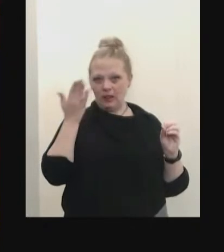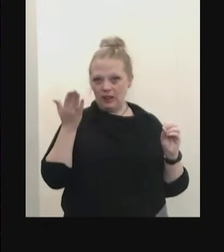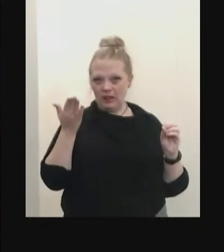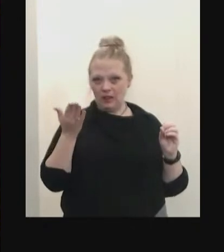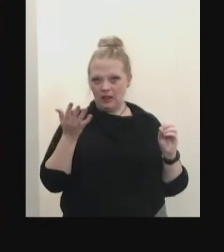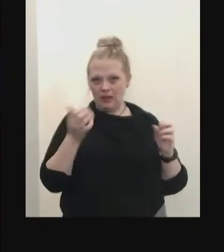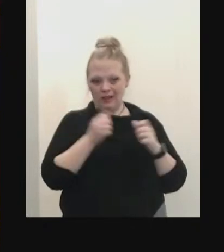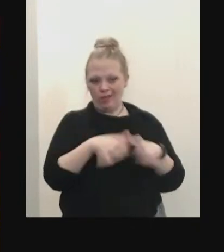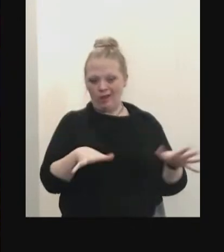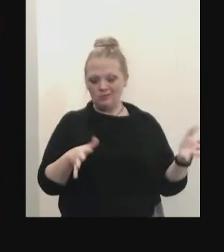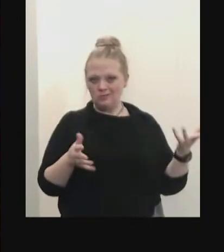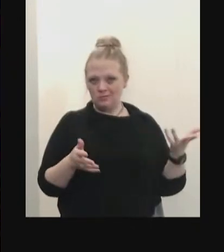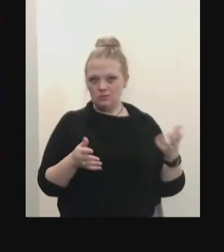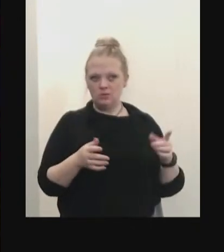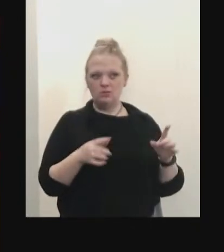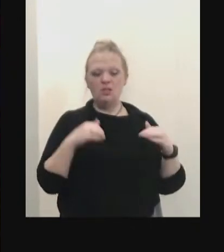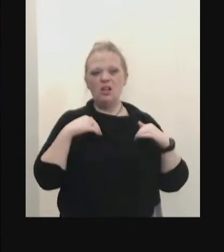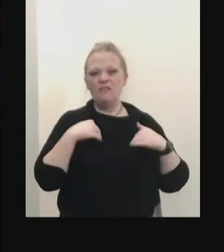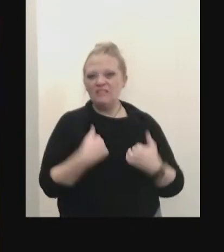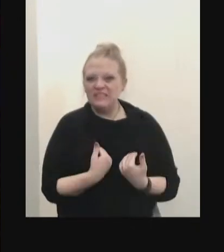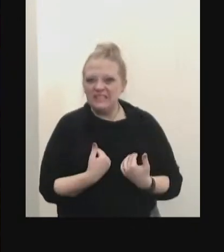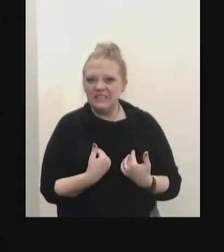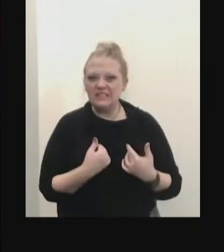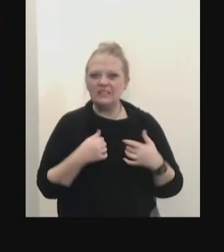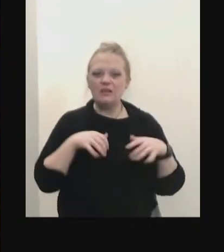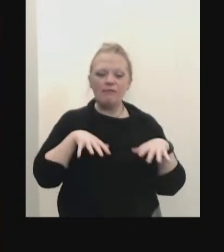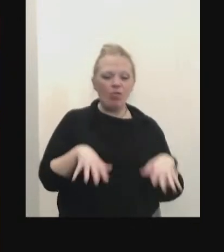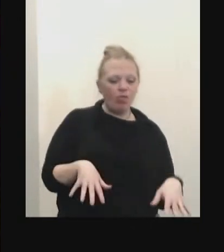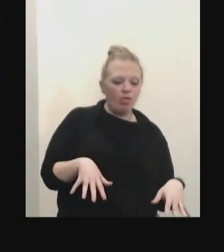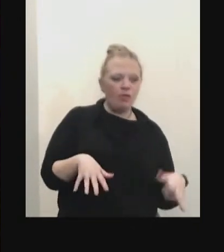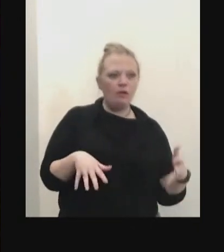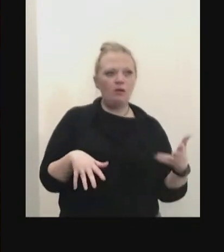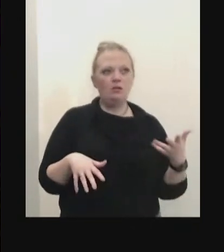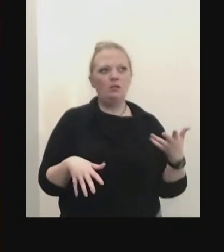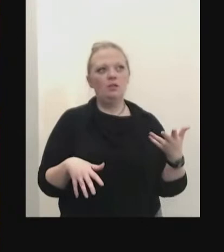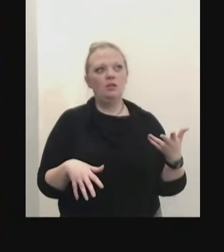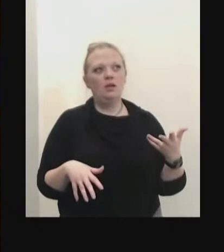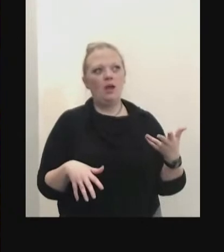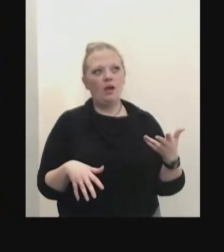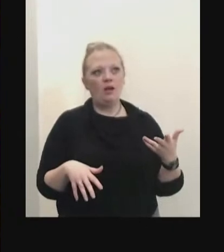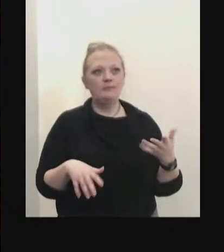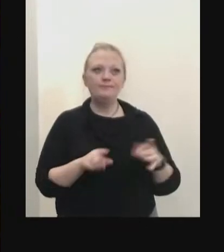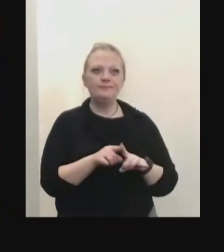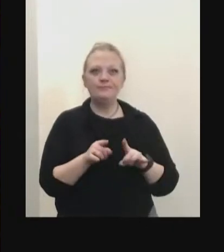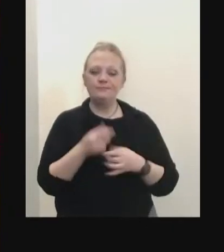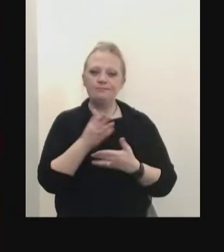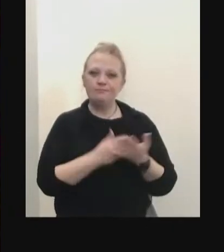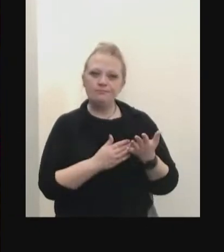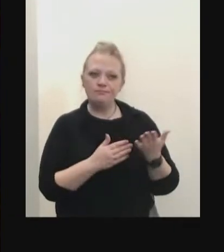also fatigue. Those are and also some